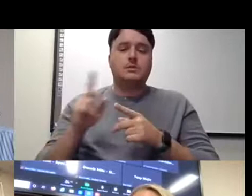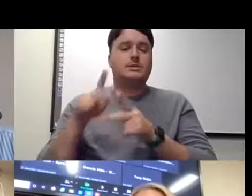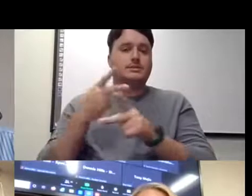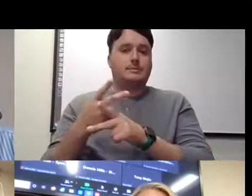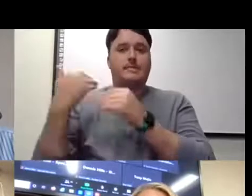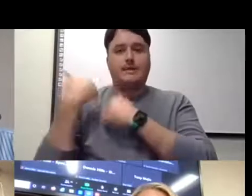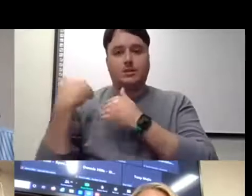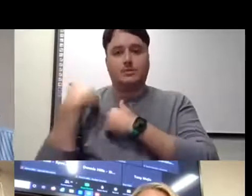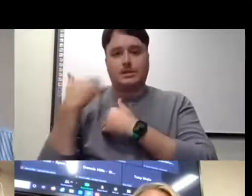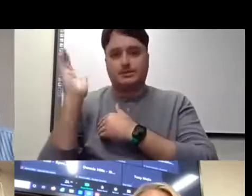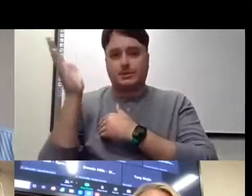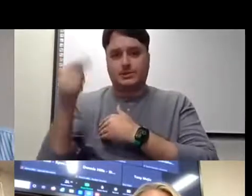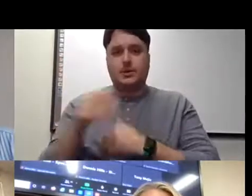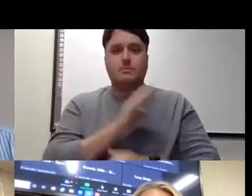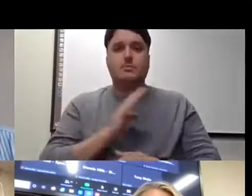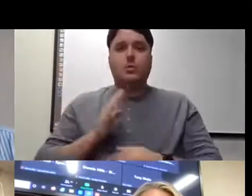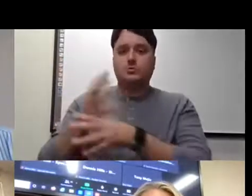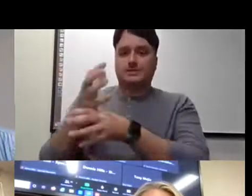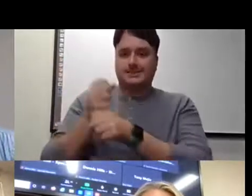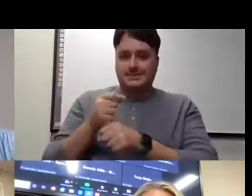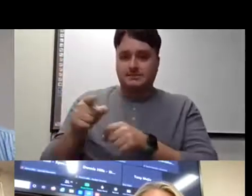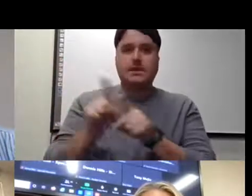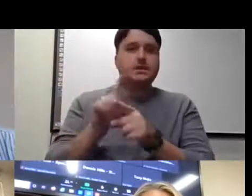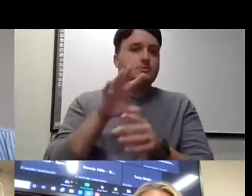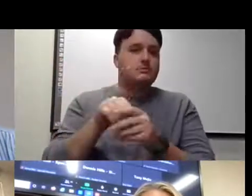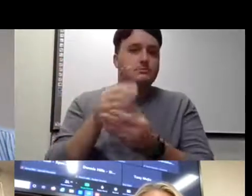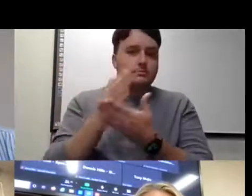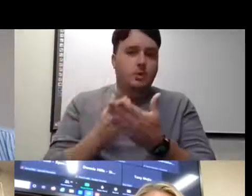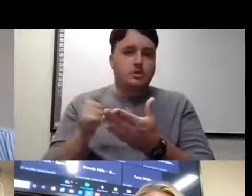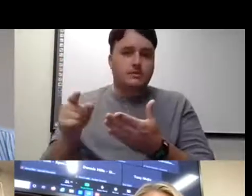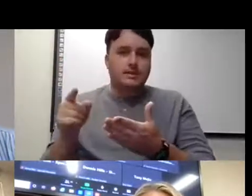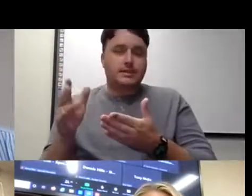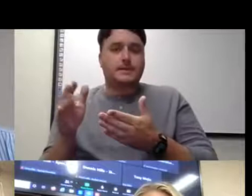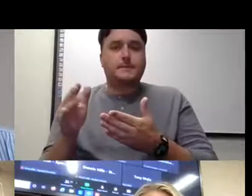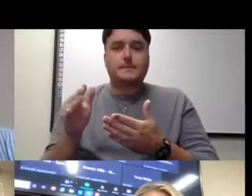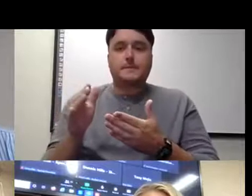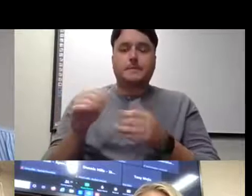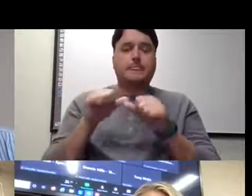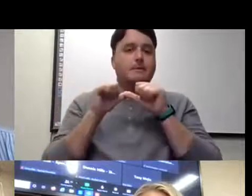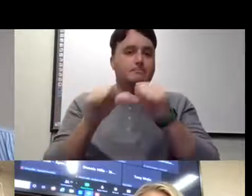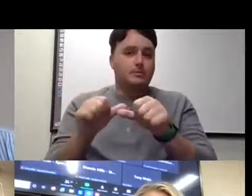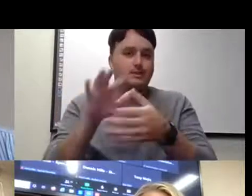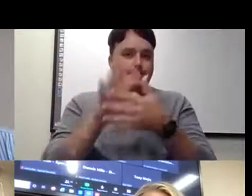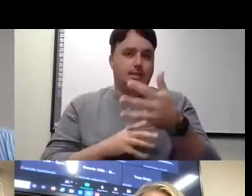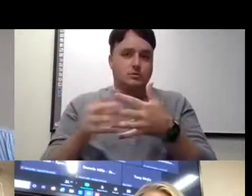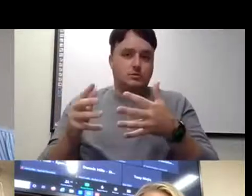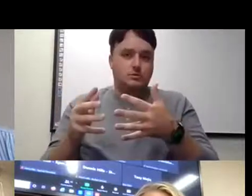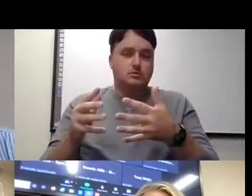accountability presentations that the board receives as part of a permanent schedule